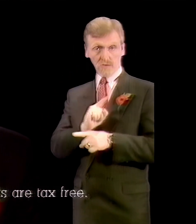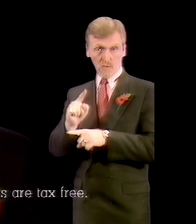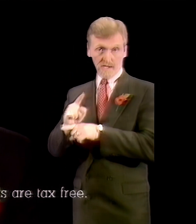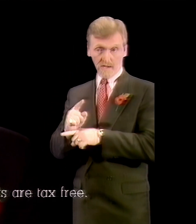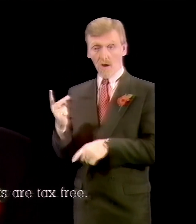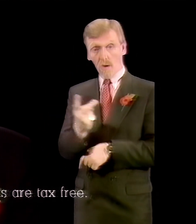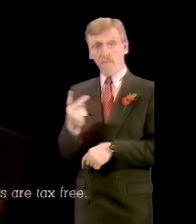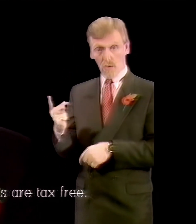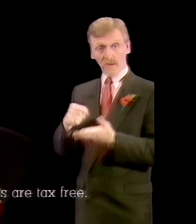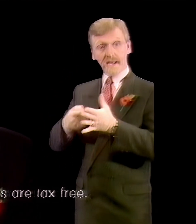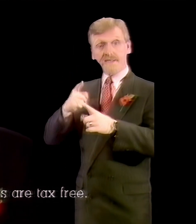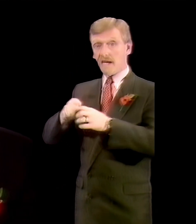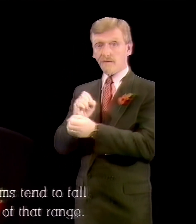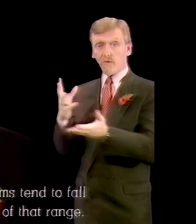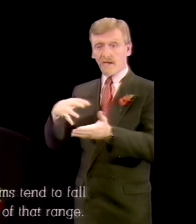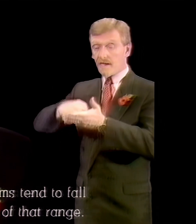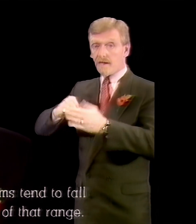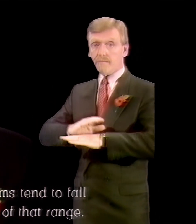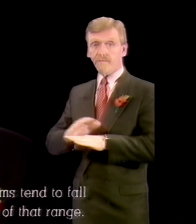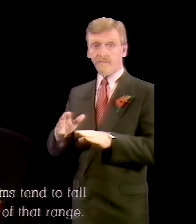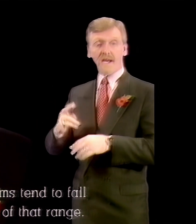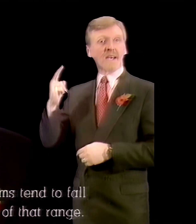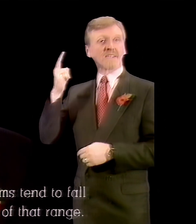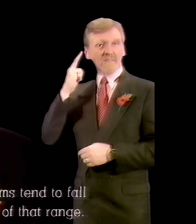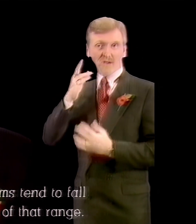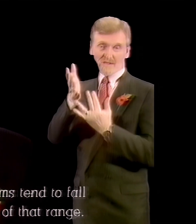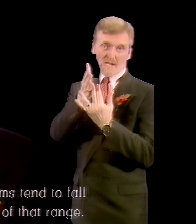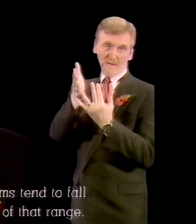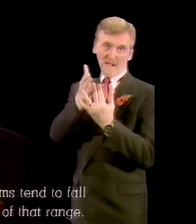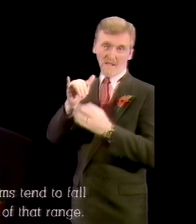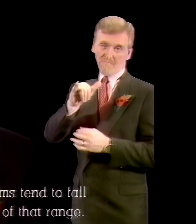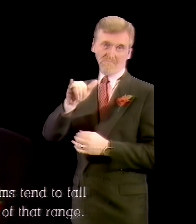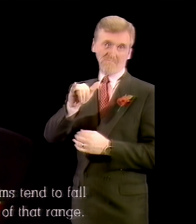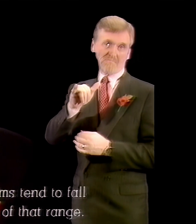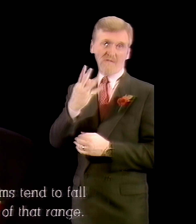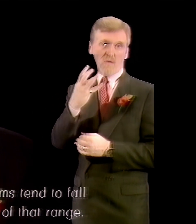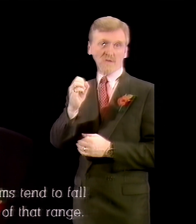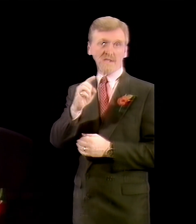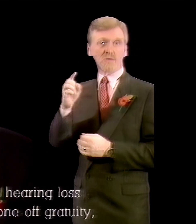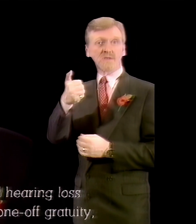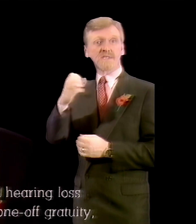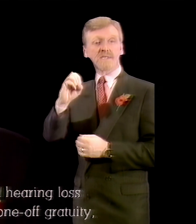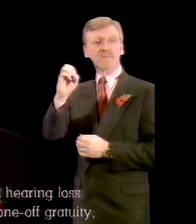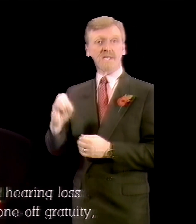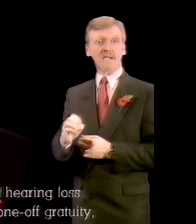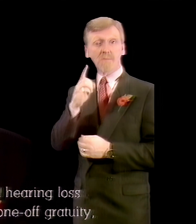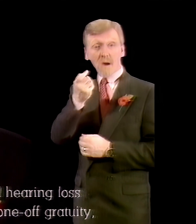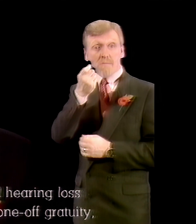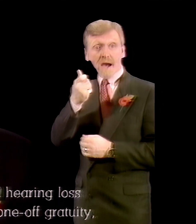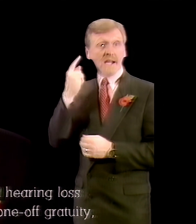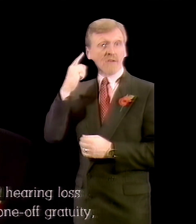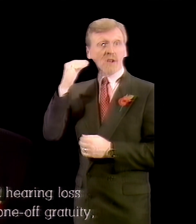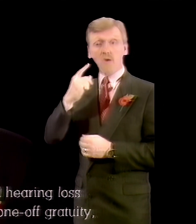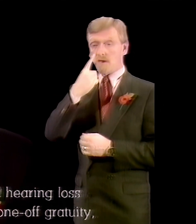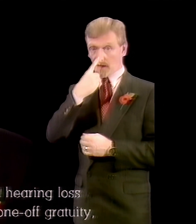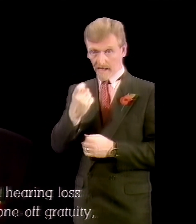Both these amounts are tax-free. Deafness claims tend to fall in the middle of that range, perhaps 40 to 60%. But even very mild hearing loss, you can